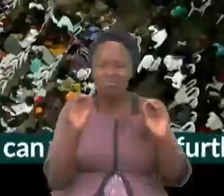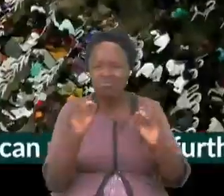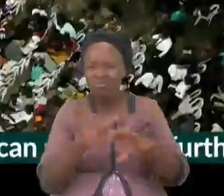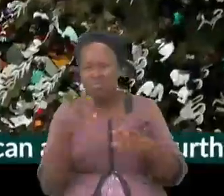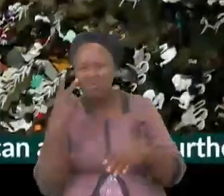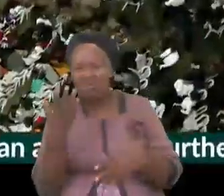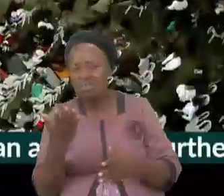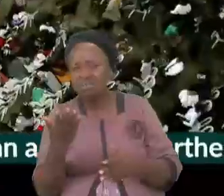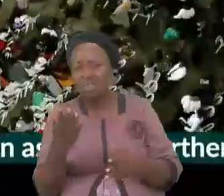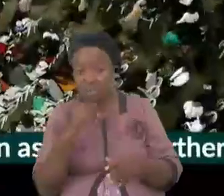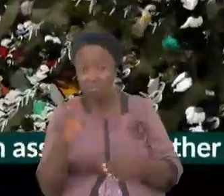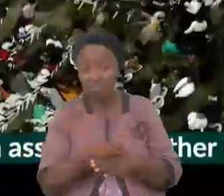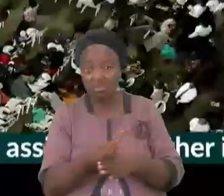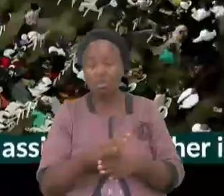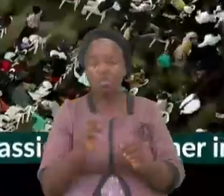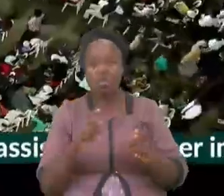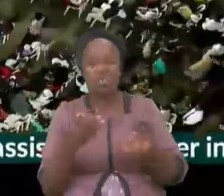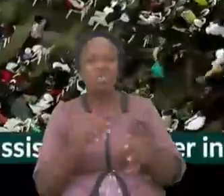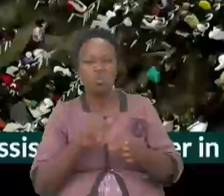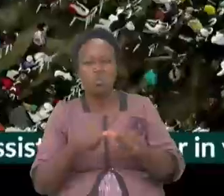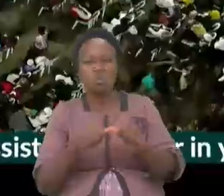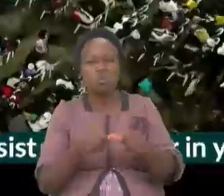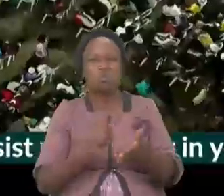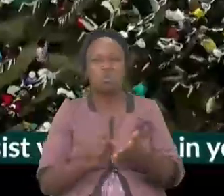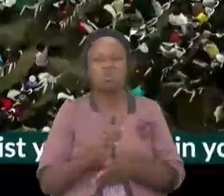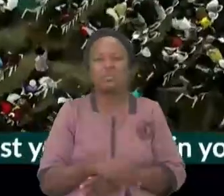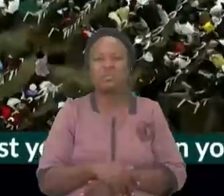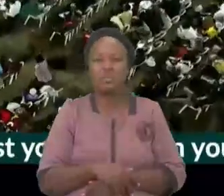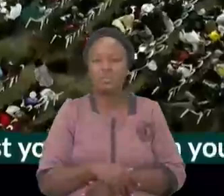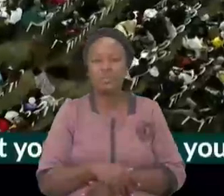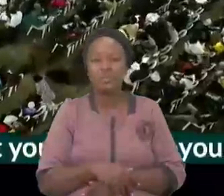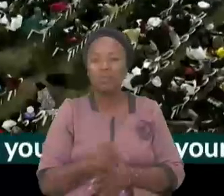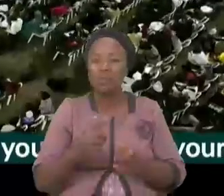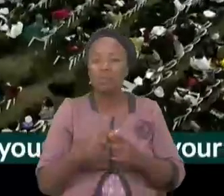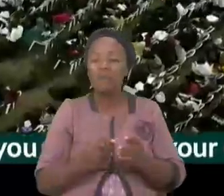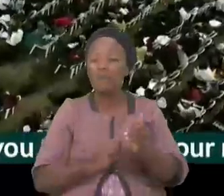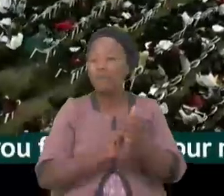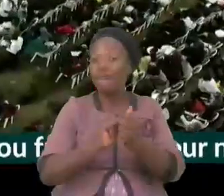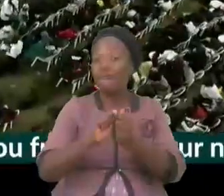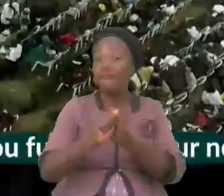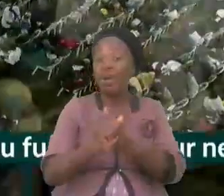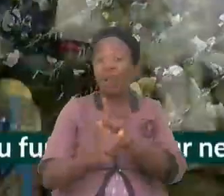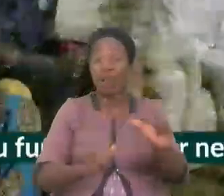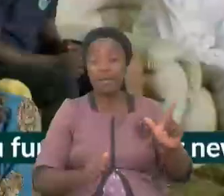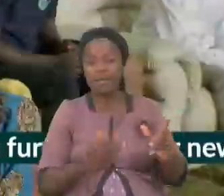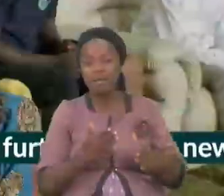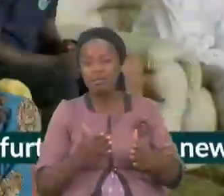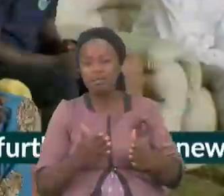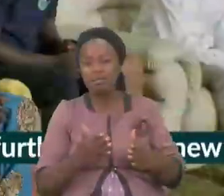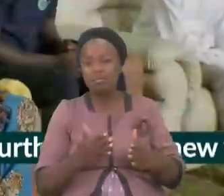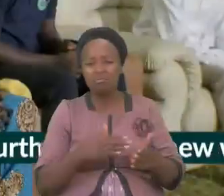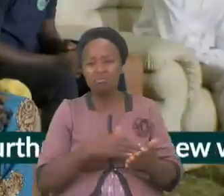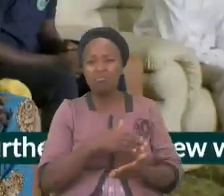Then towards the far left-hand side, towards the fence, middle area, we finished. Thank you very much. Already we see some hands